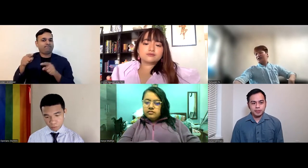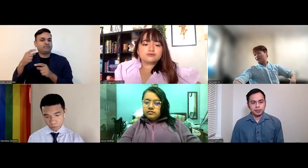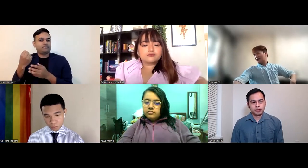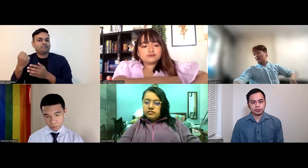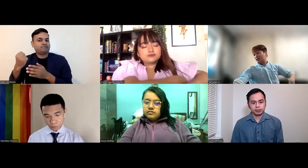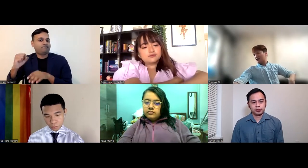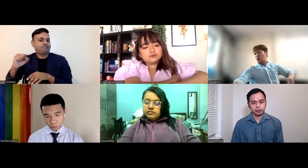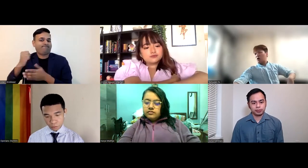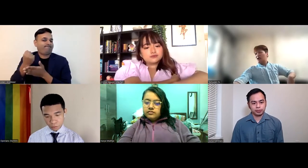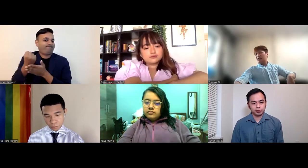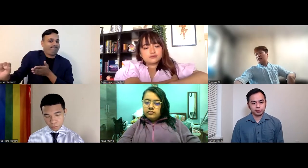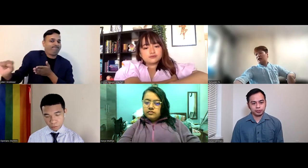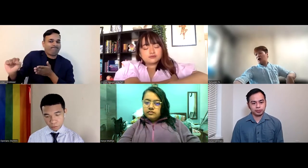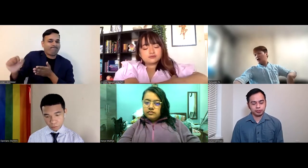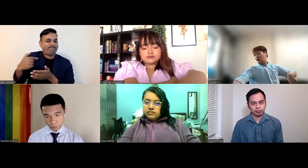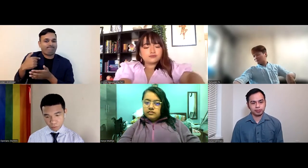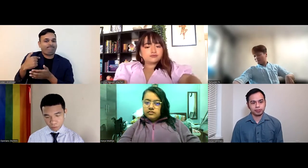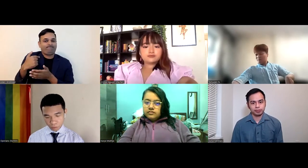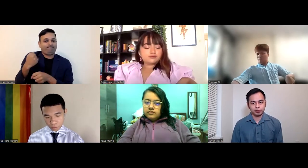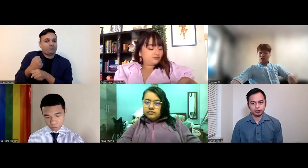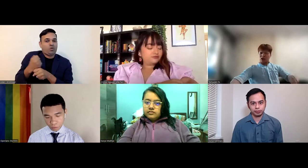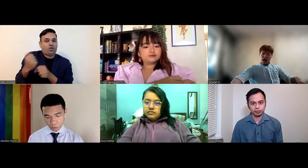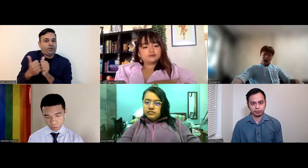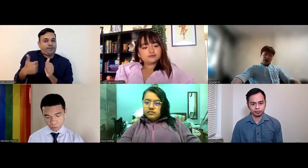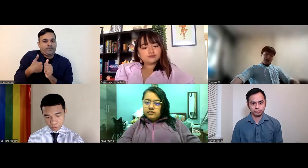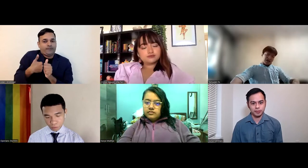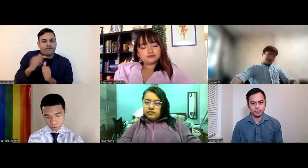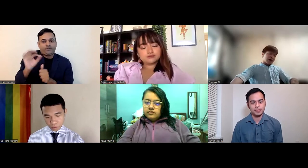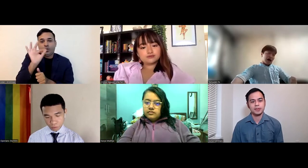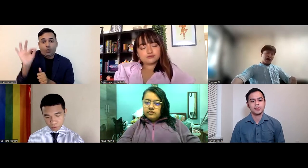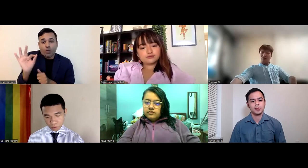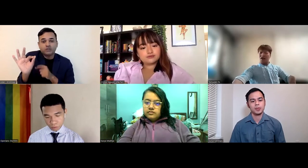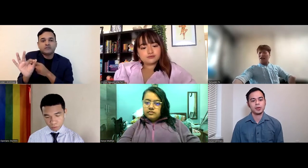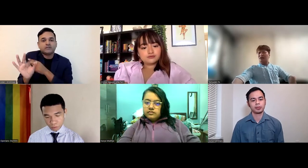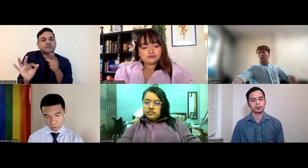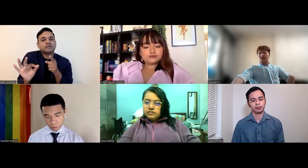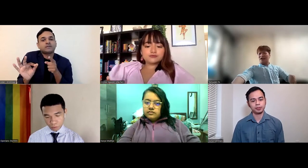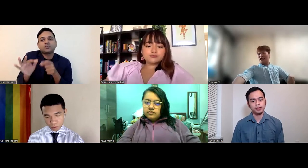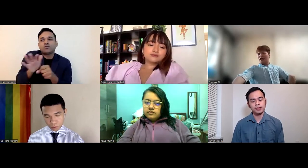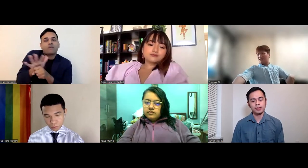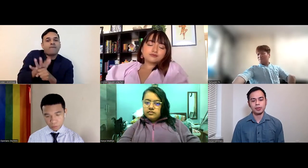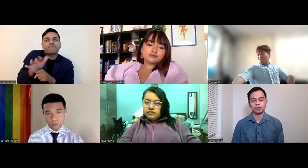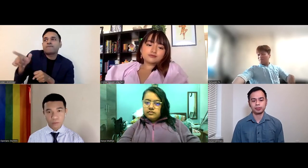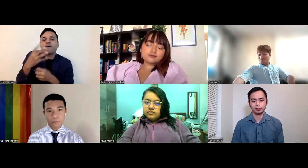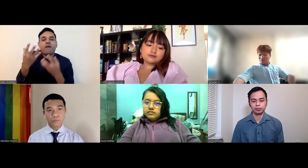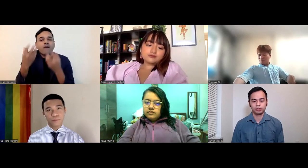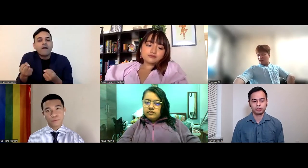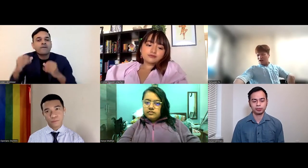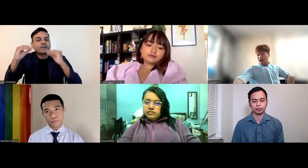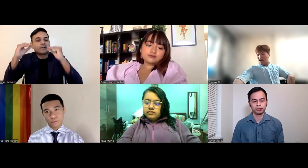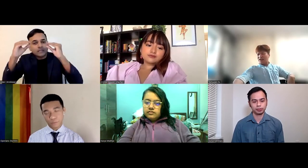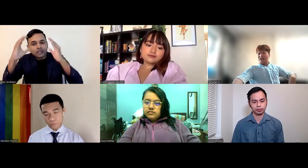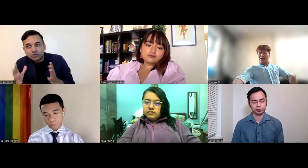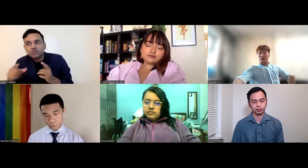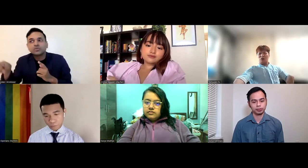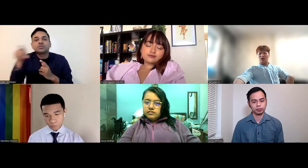cannot work with this type of children. So therefore, I've enrolled into special education daycare,